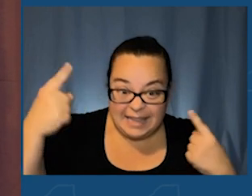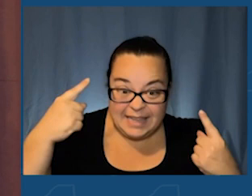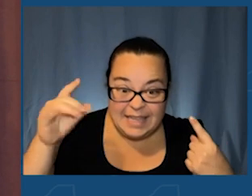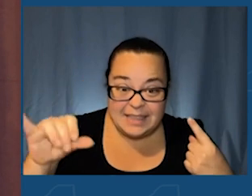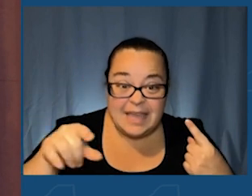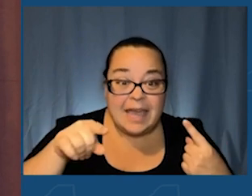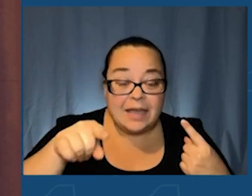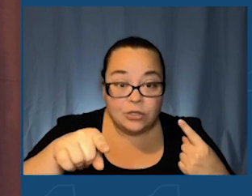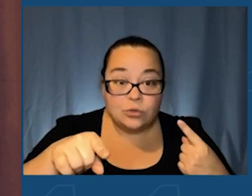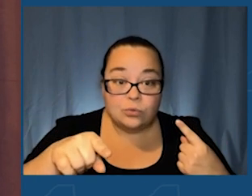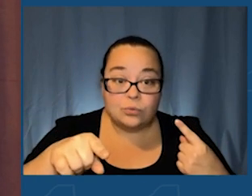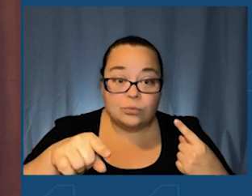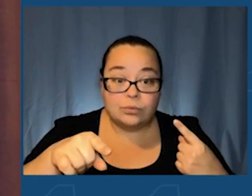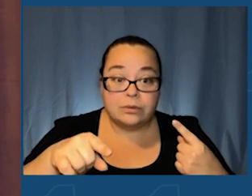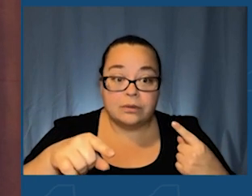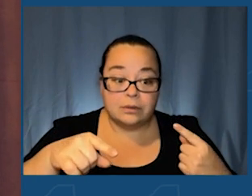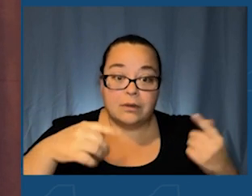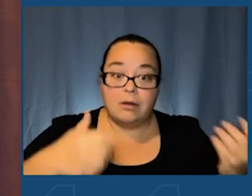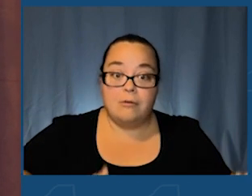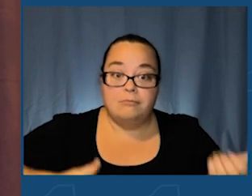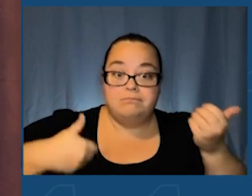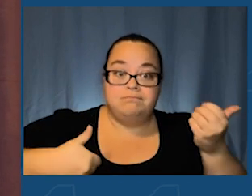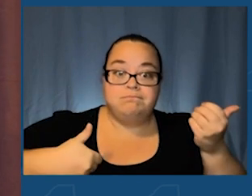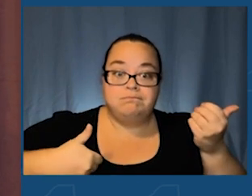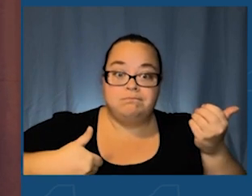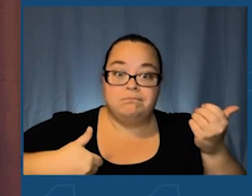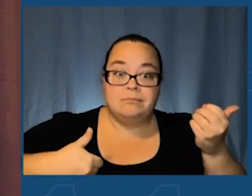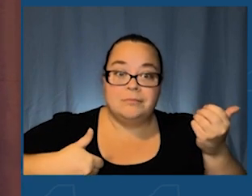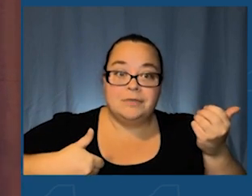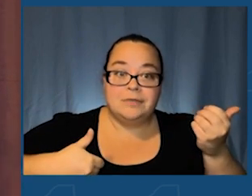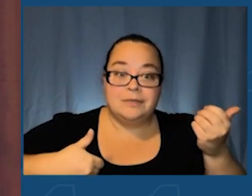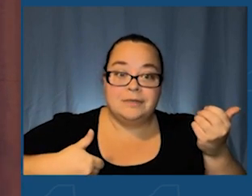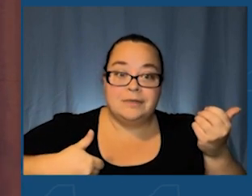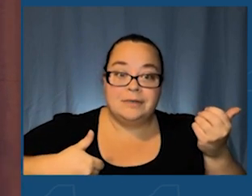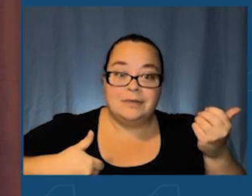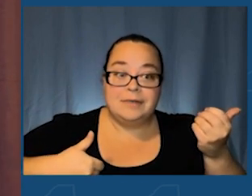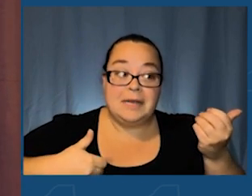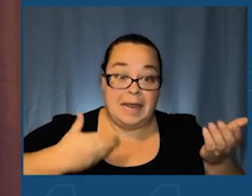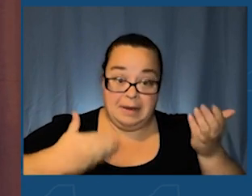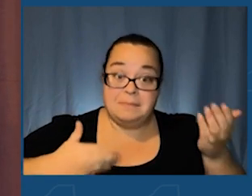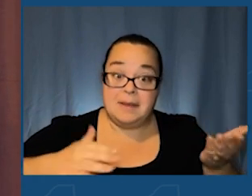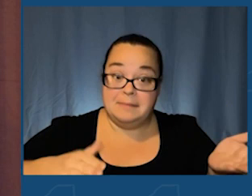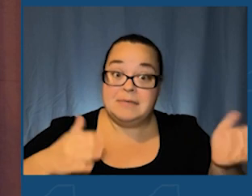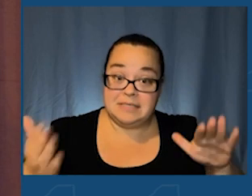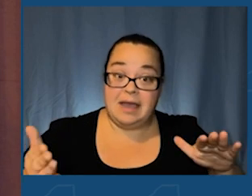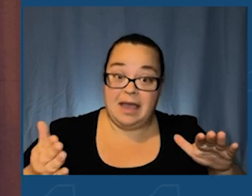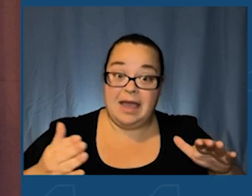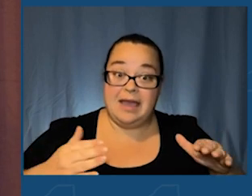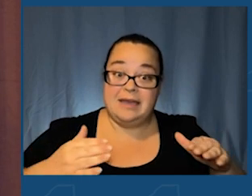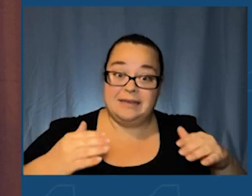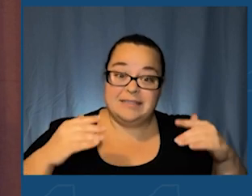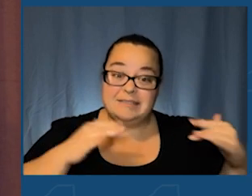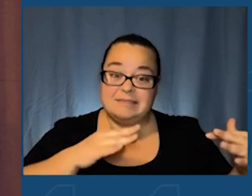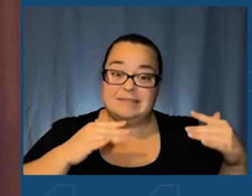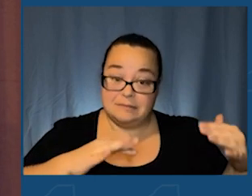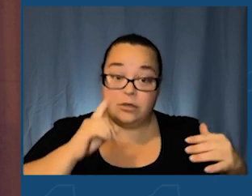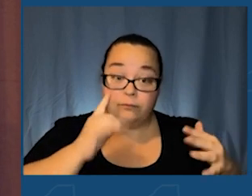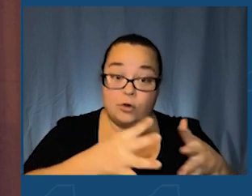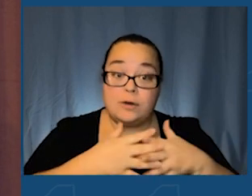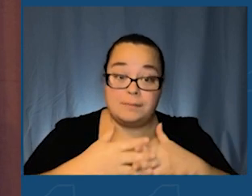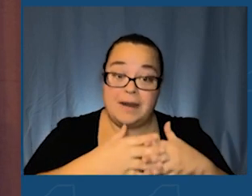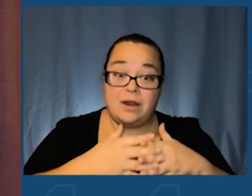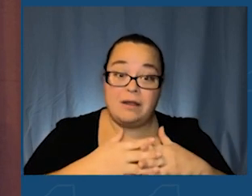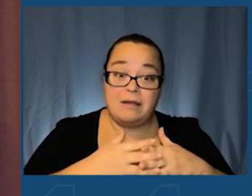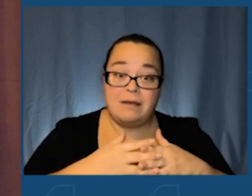carry a weapon and perhaps lose your life fighting for America, but you